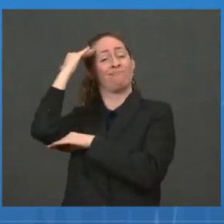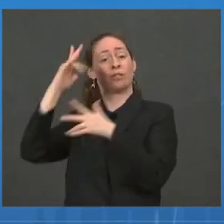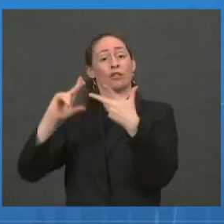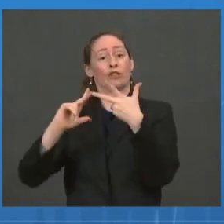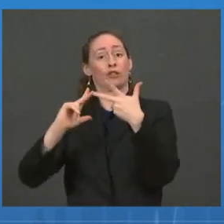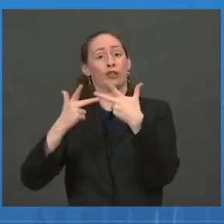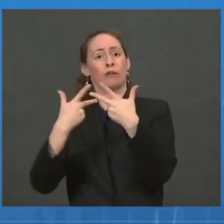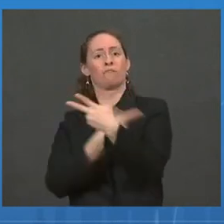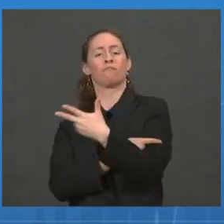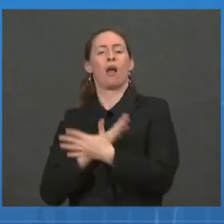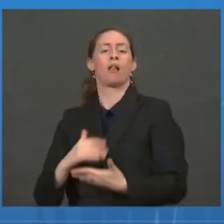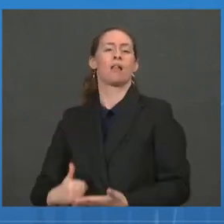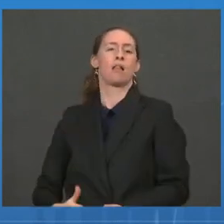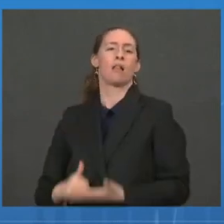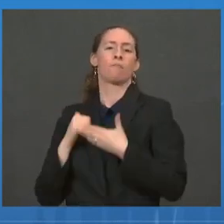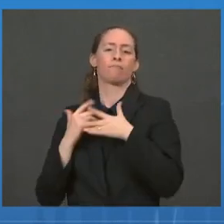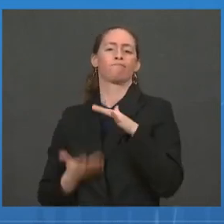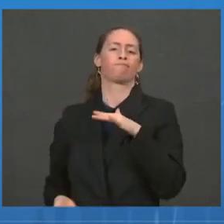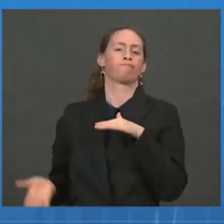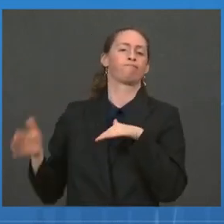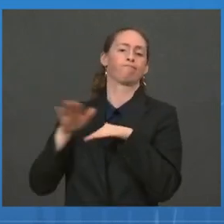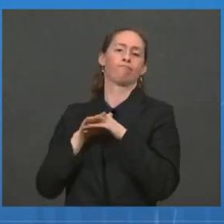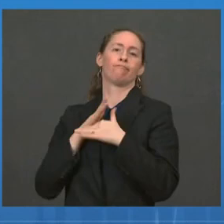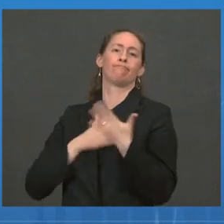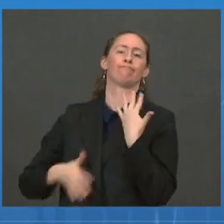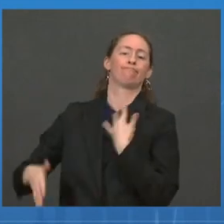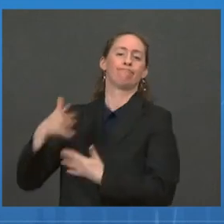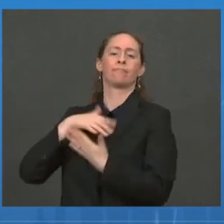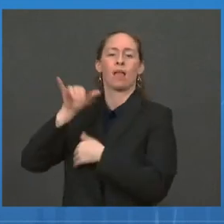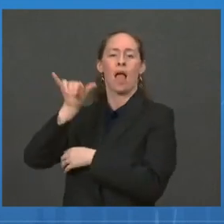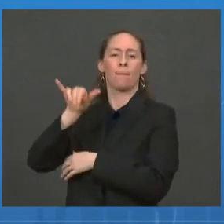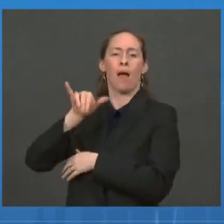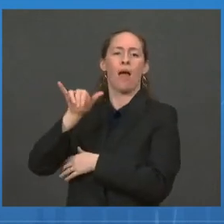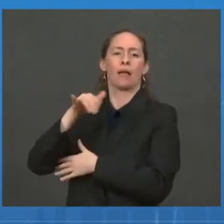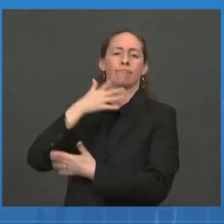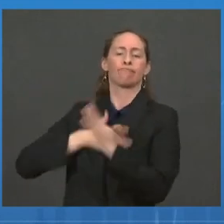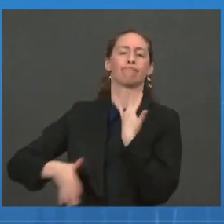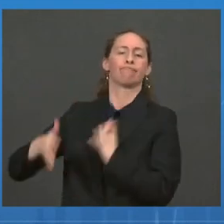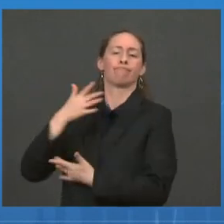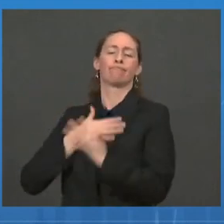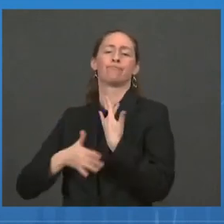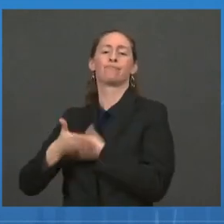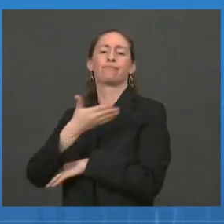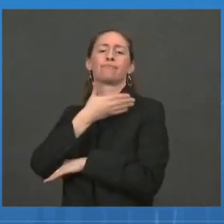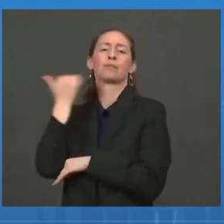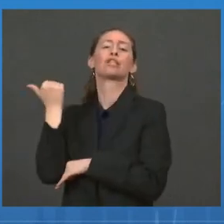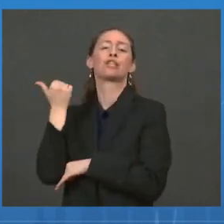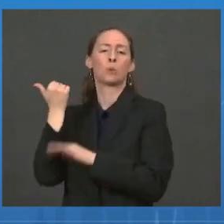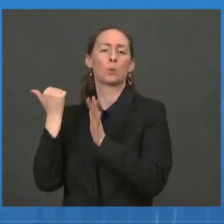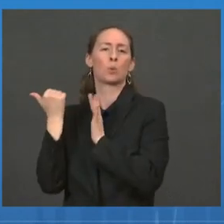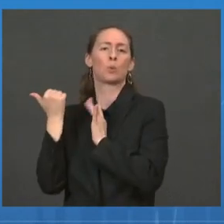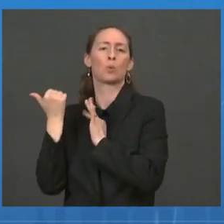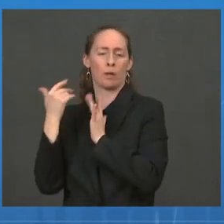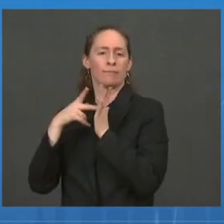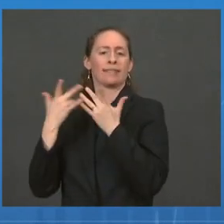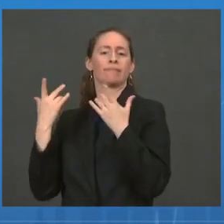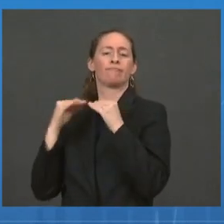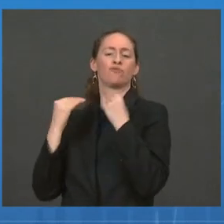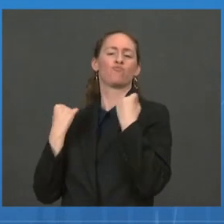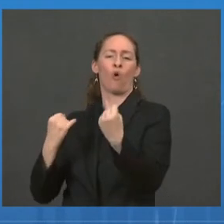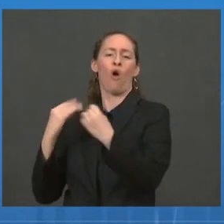we said if you're unvaccinated get vaccinated and if you're vaccinated get boosted next